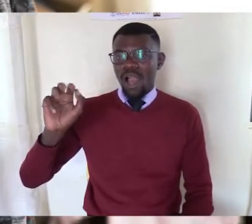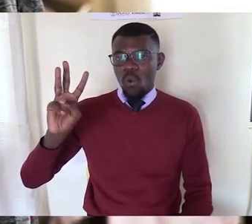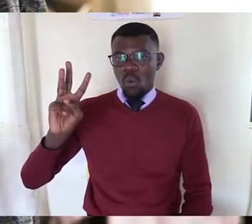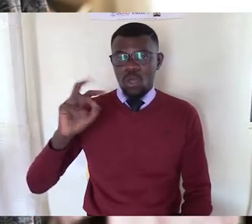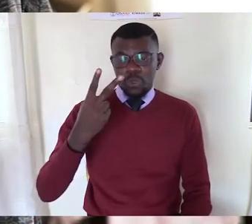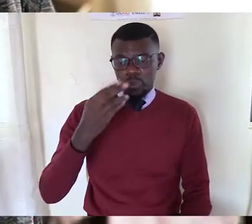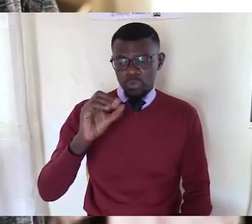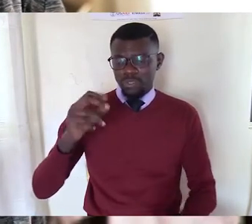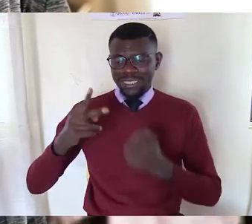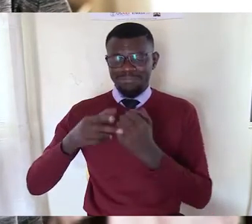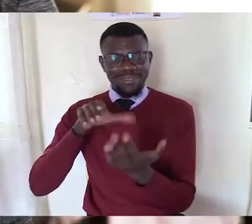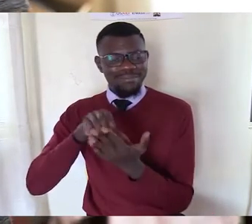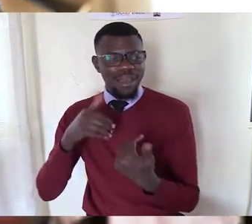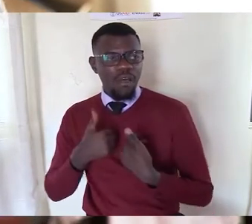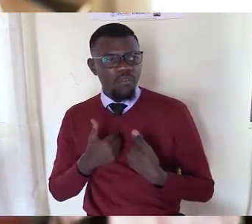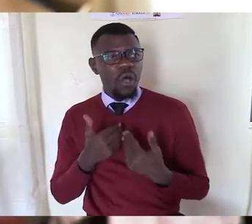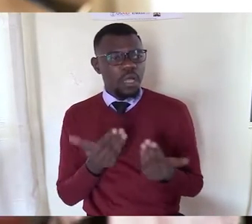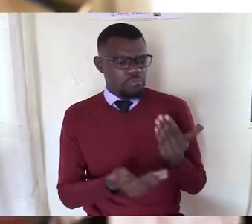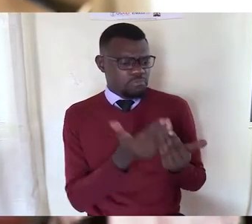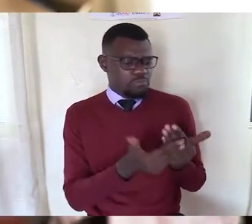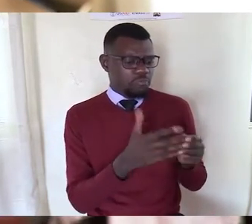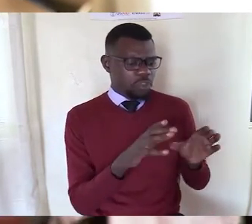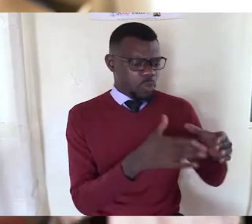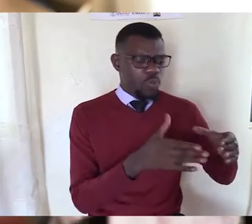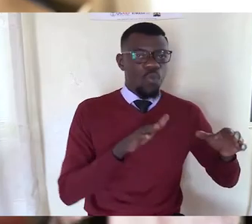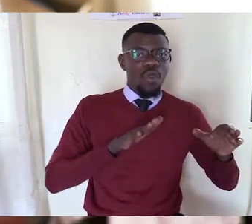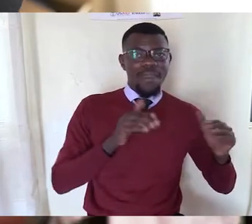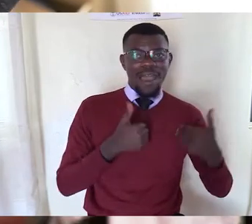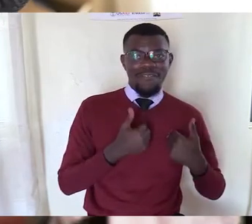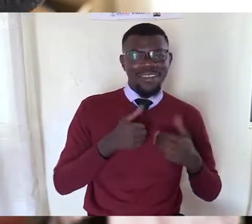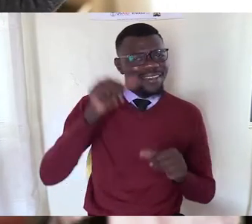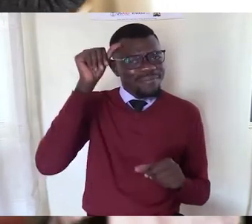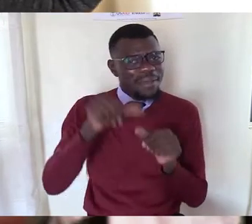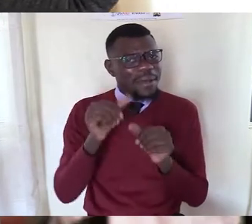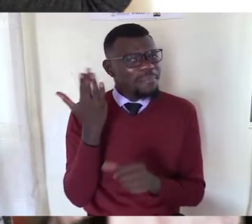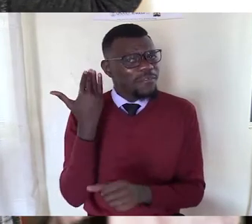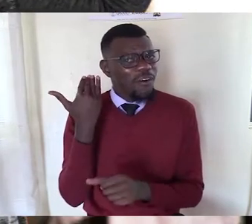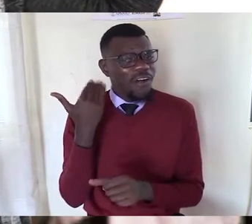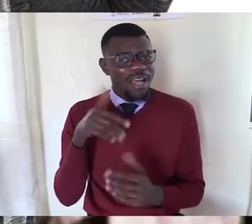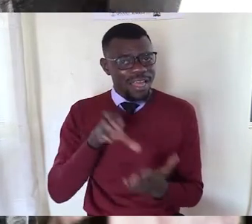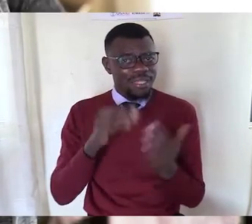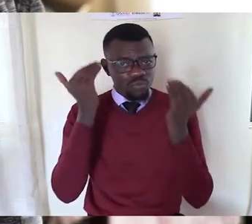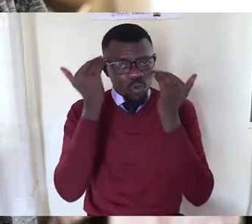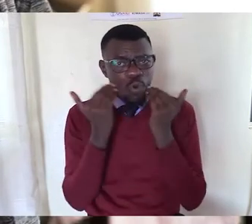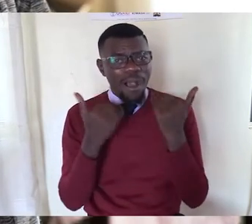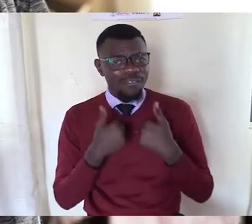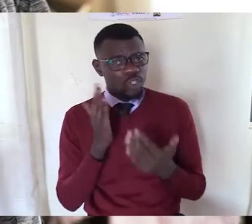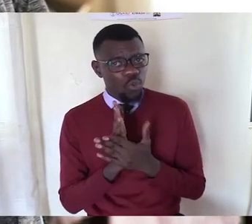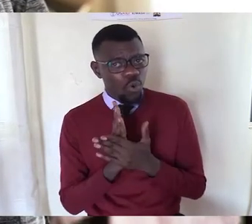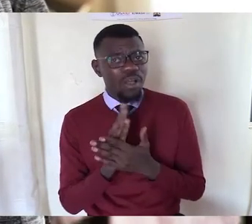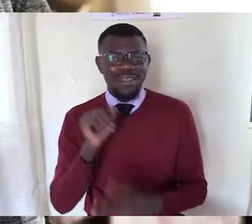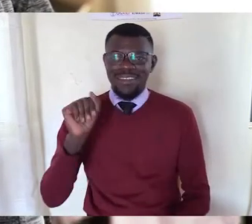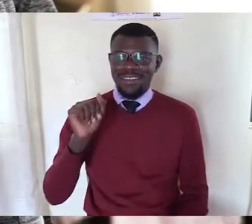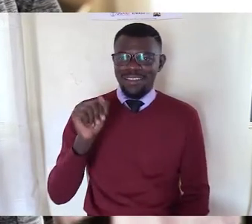2007 case that at least favored four women? You remember that? Kulikuwa na kesi kotini. Mnakumbuka?